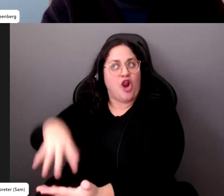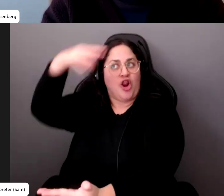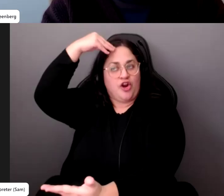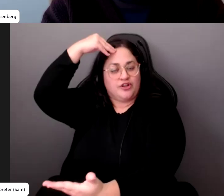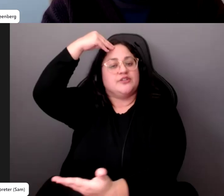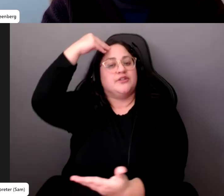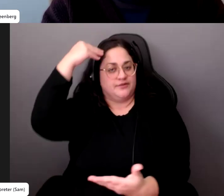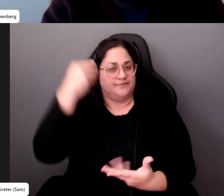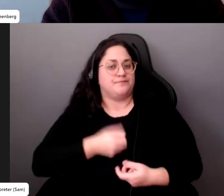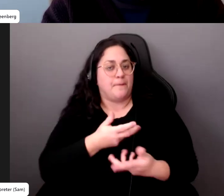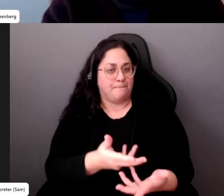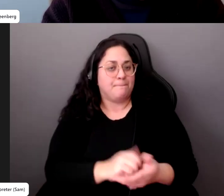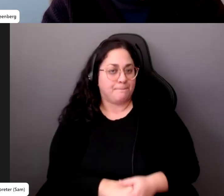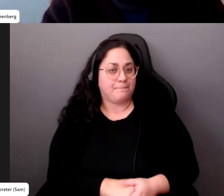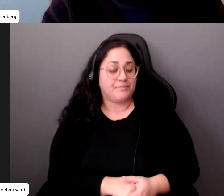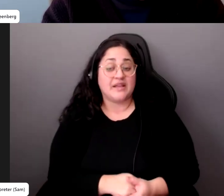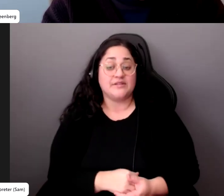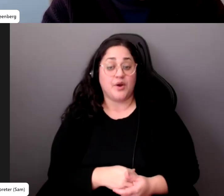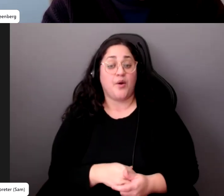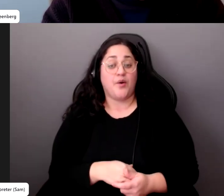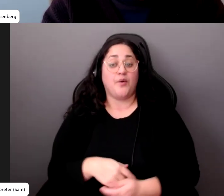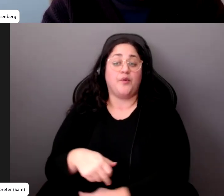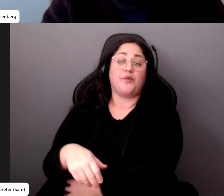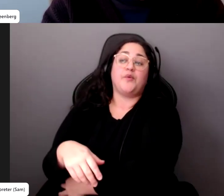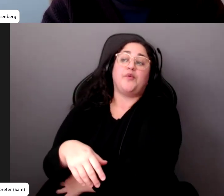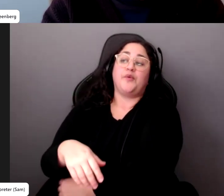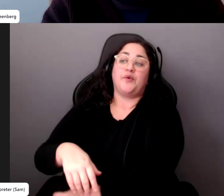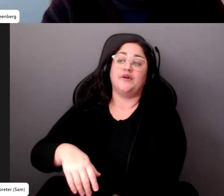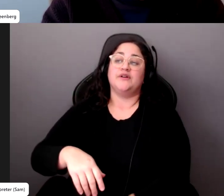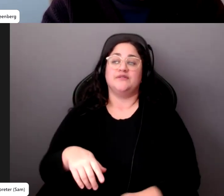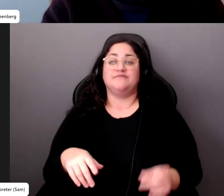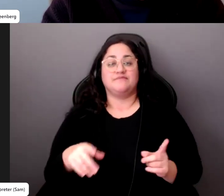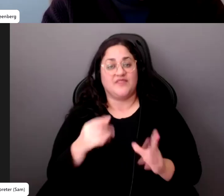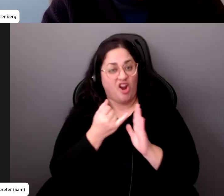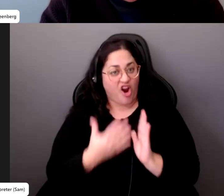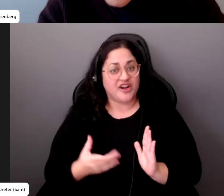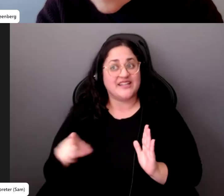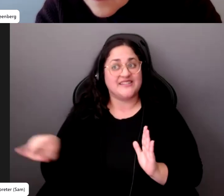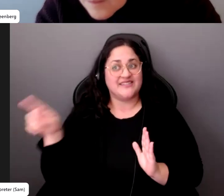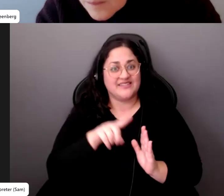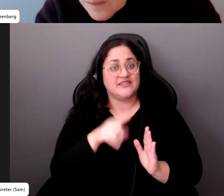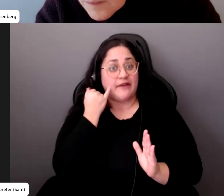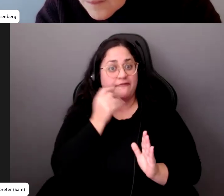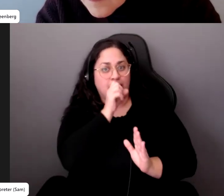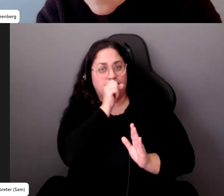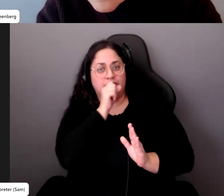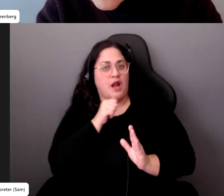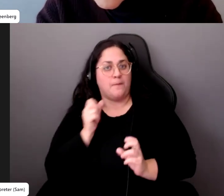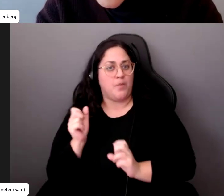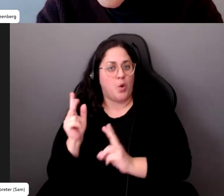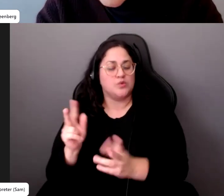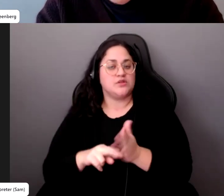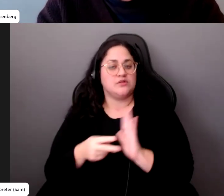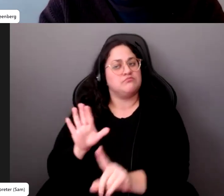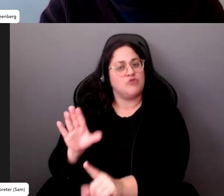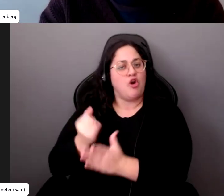created pictures and you had never put it out there, it would never be able to do it. But because you did, it's actually borrowing from you somehow. And some people would say that's a kind